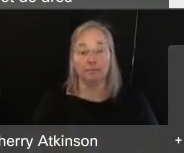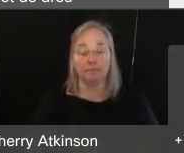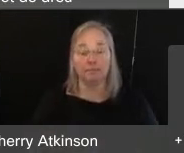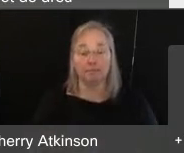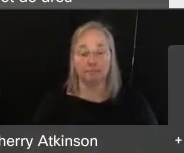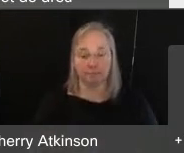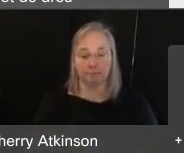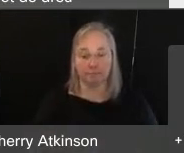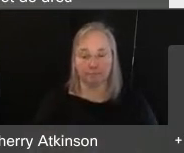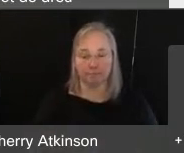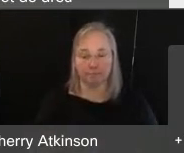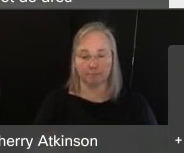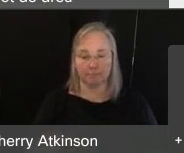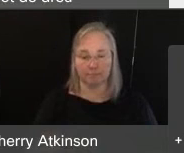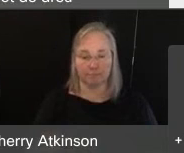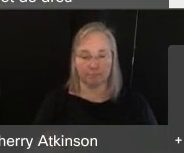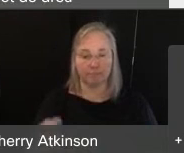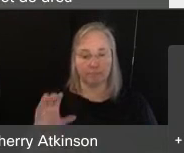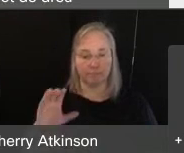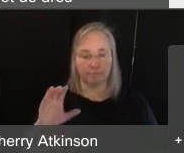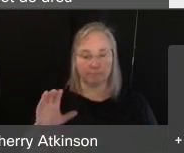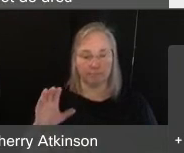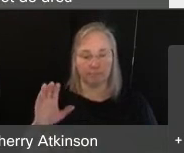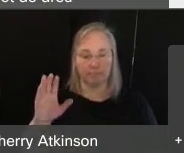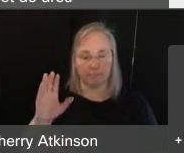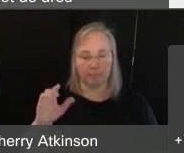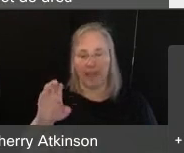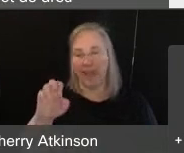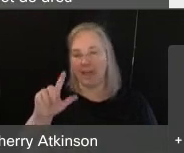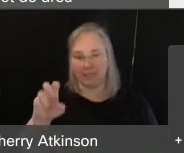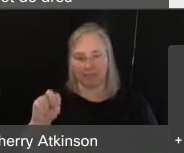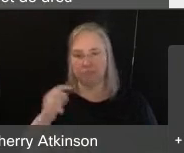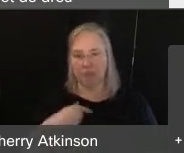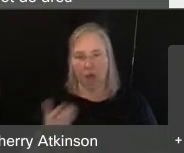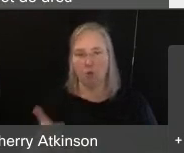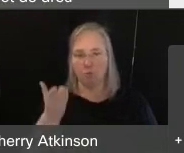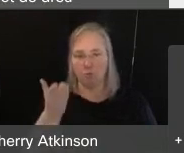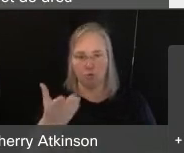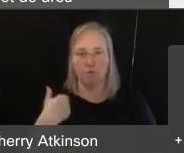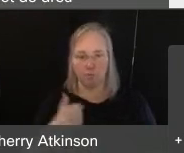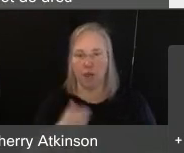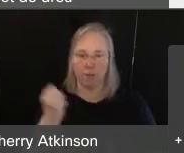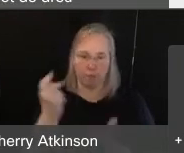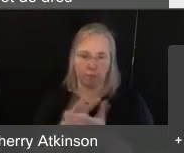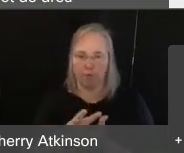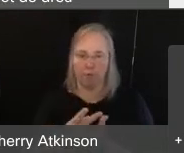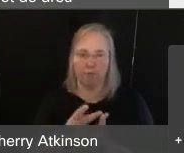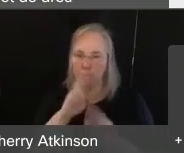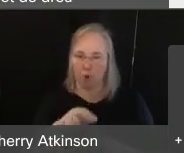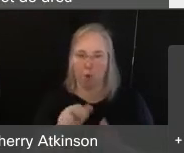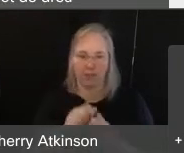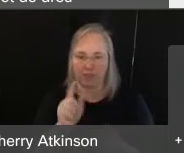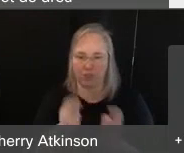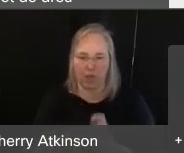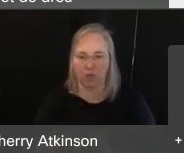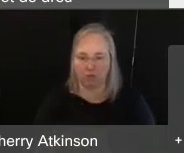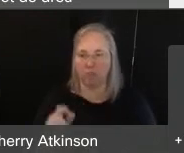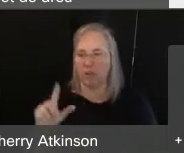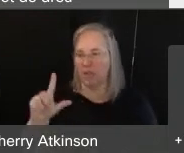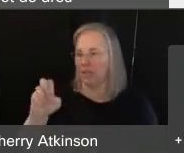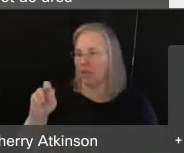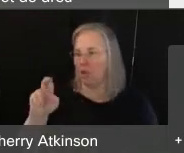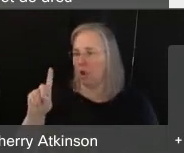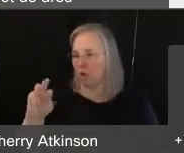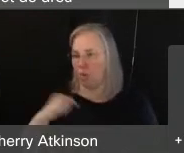I'll move that we approve the report with the changes upon. I'll second this, Leonardo.